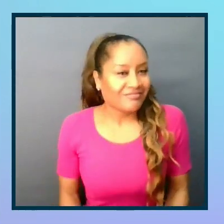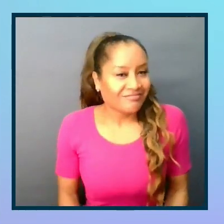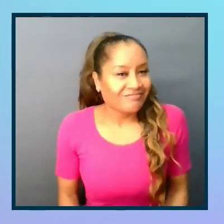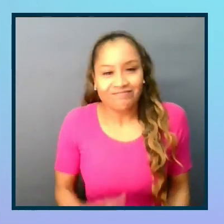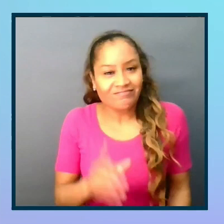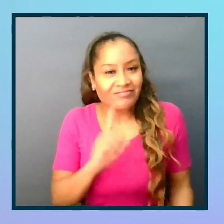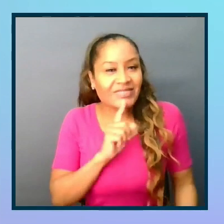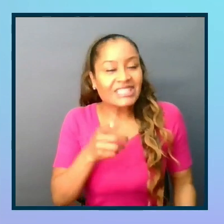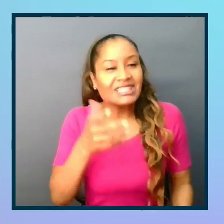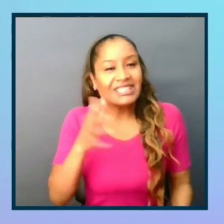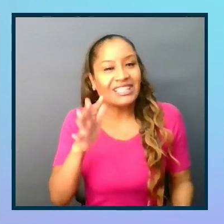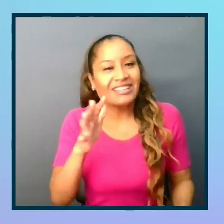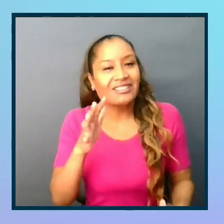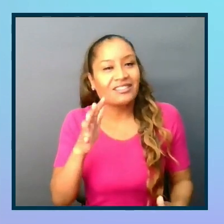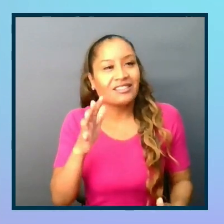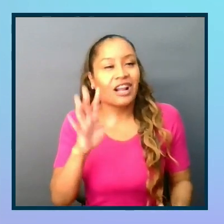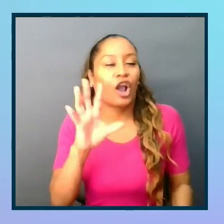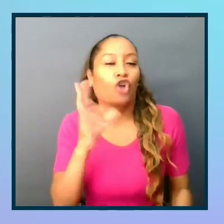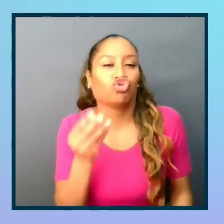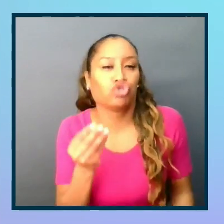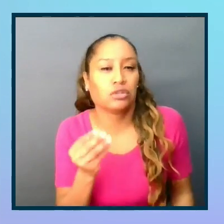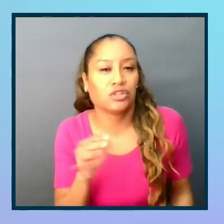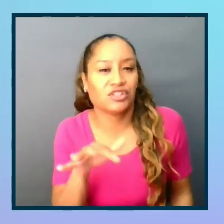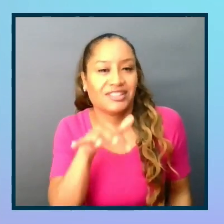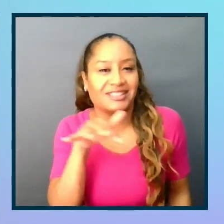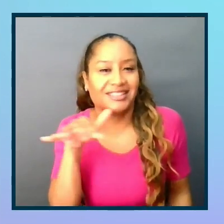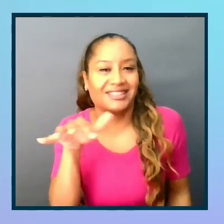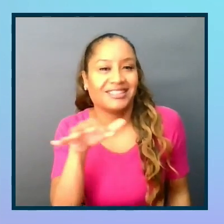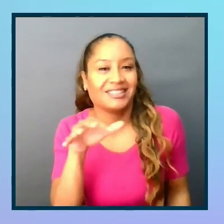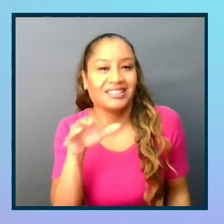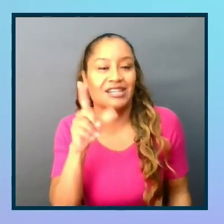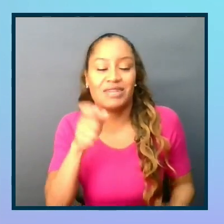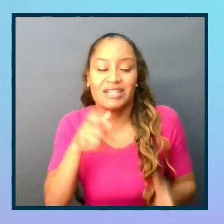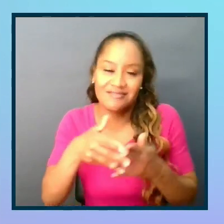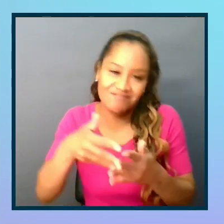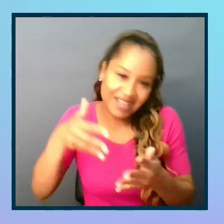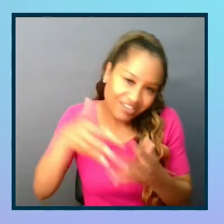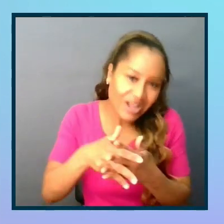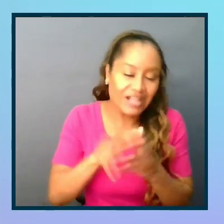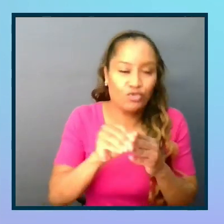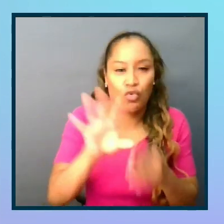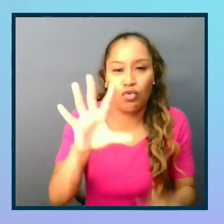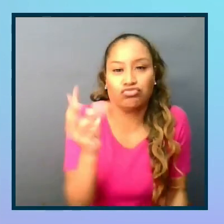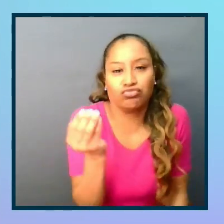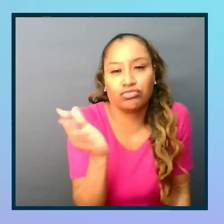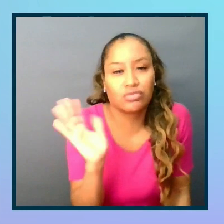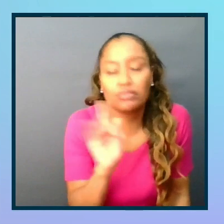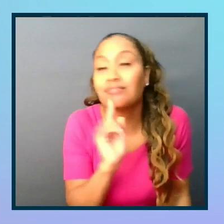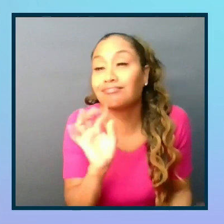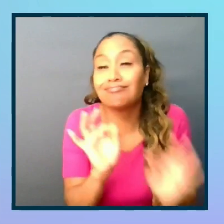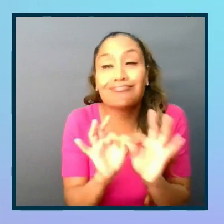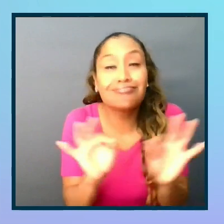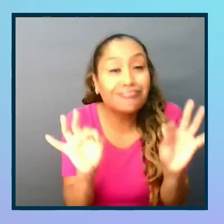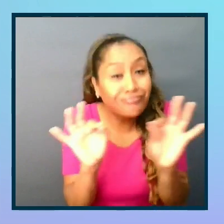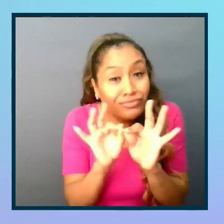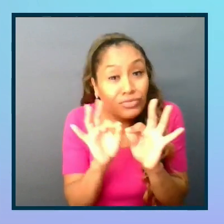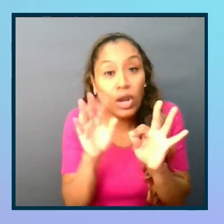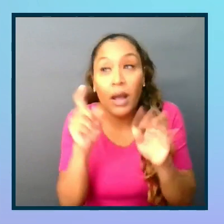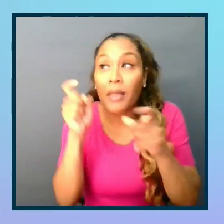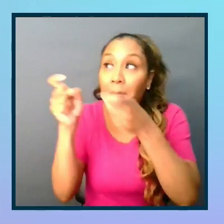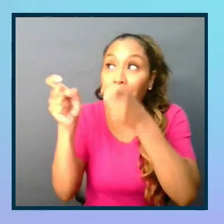is a bit of a culture. It is a bit of something that has to be ingrained into your culture. And it's pretty important that your